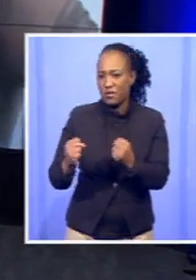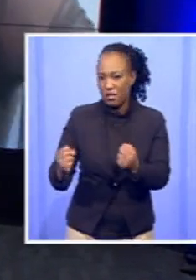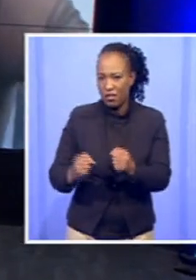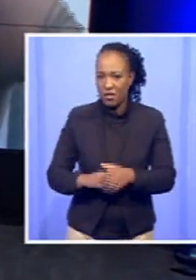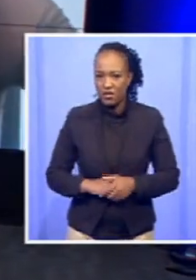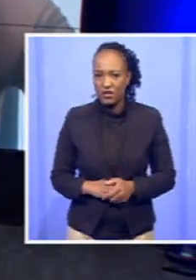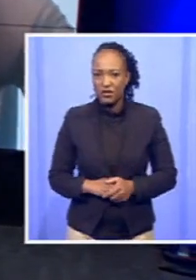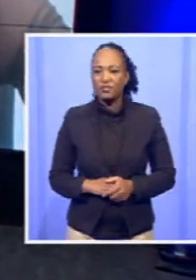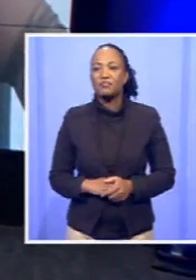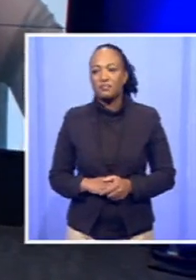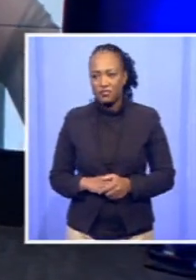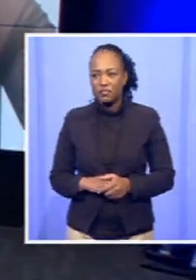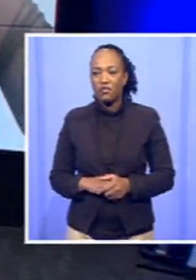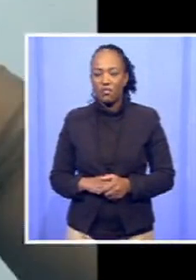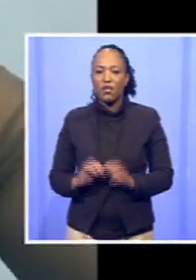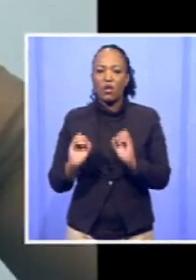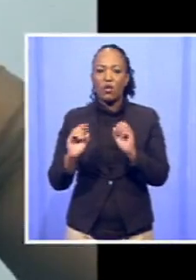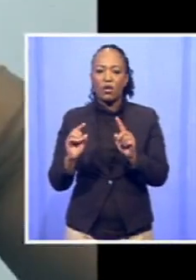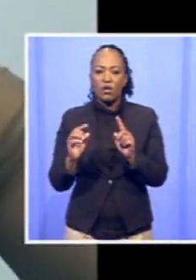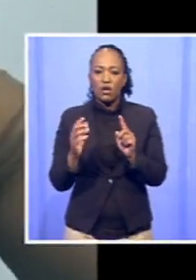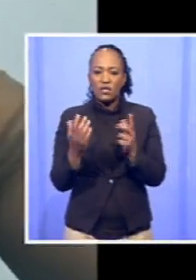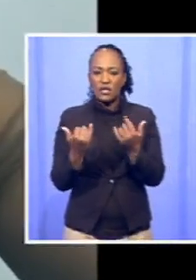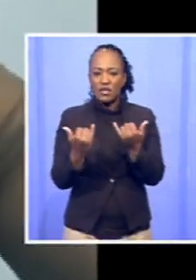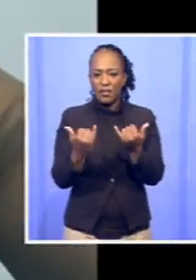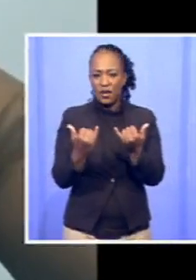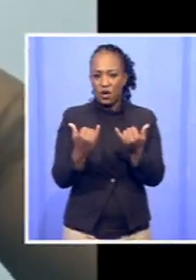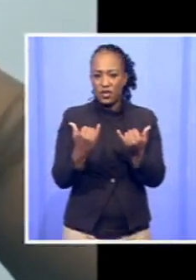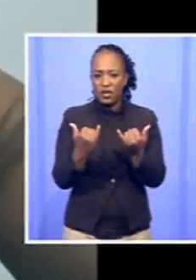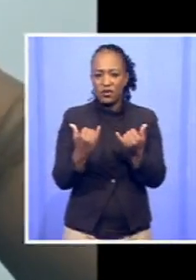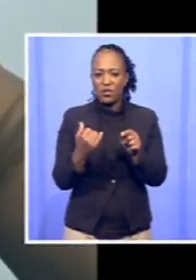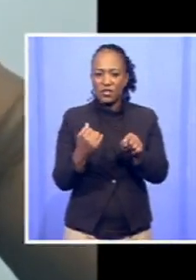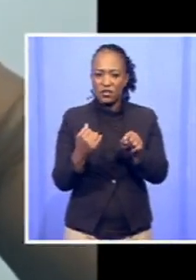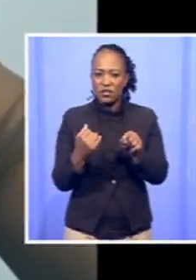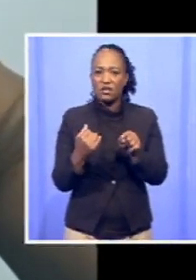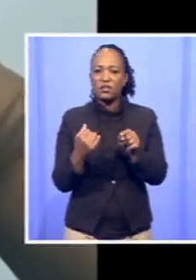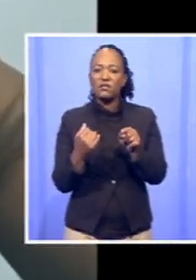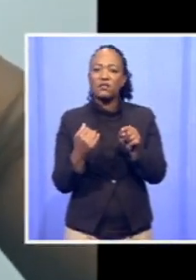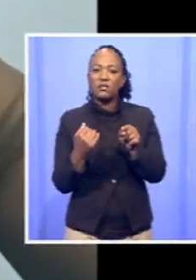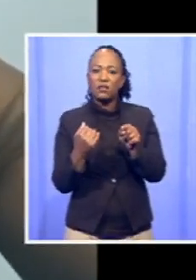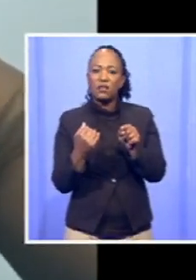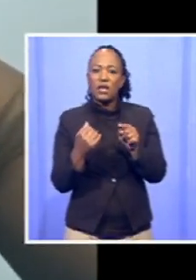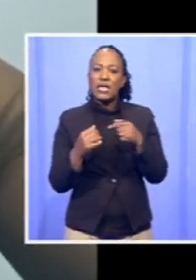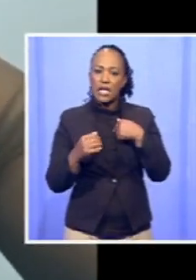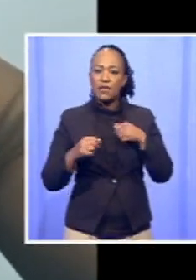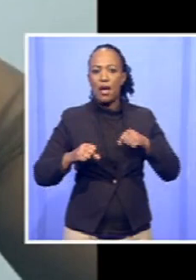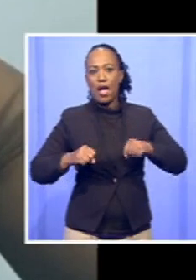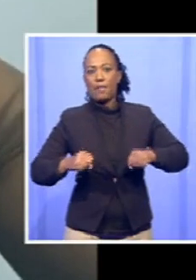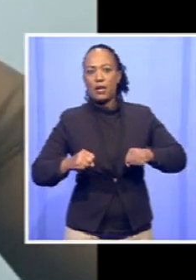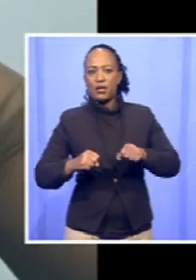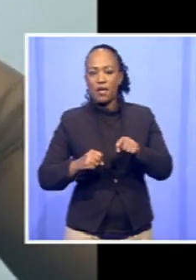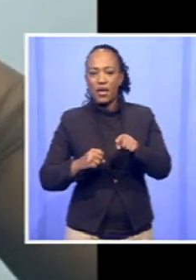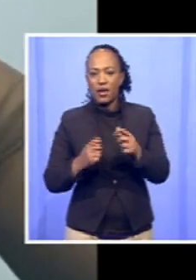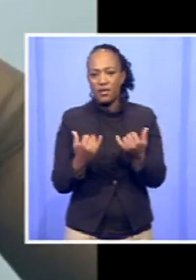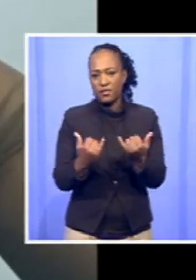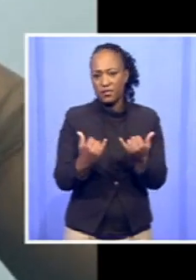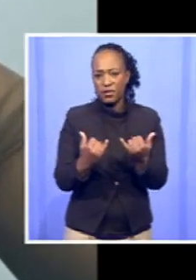Oh, okay. Thank you. Good question. So speaking from a personal perspective, yes, I have epilepsy. And as